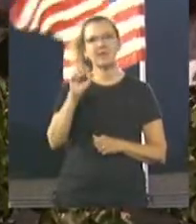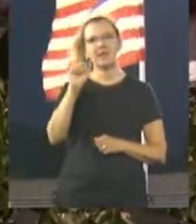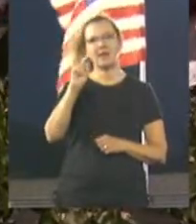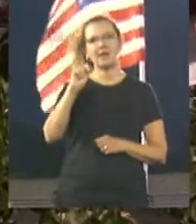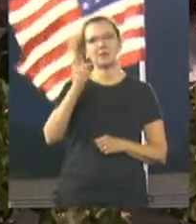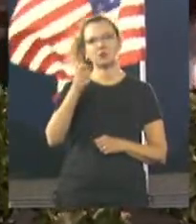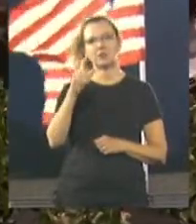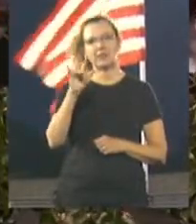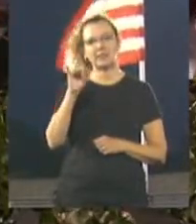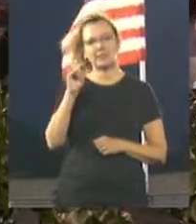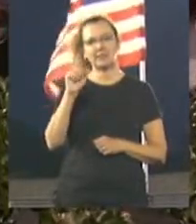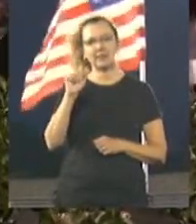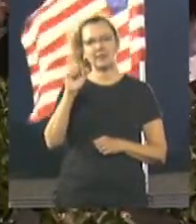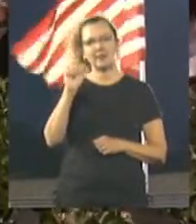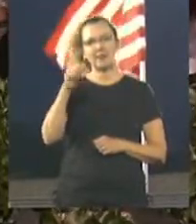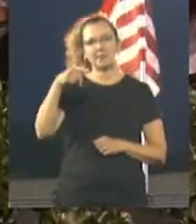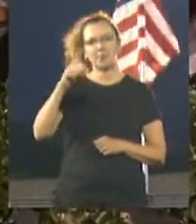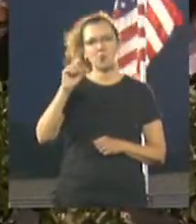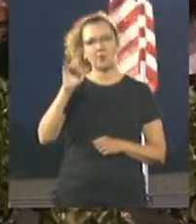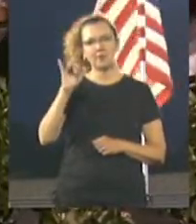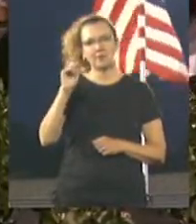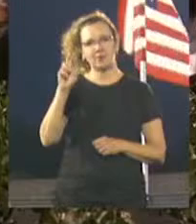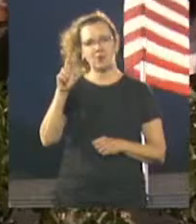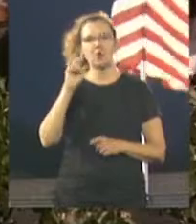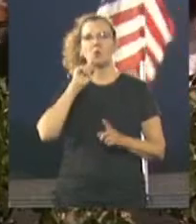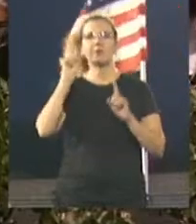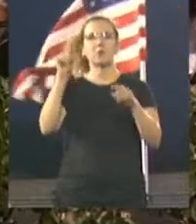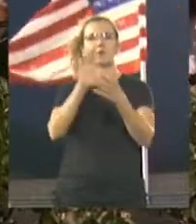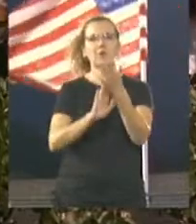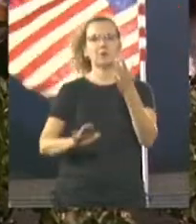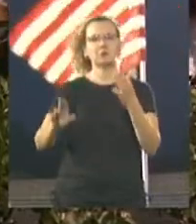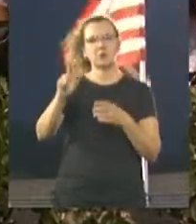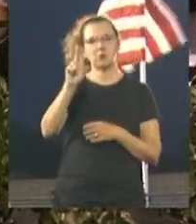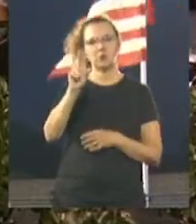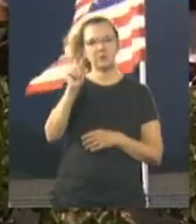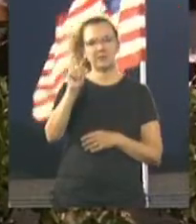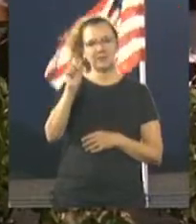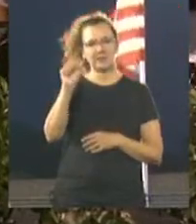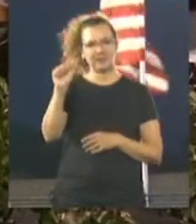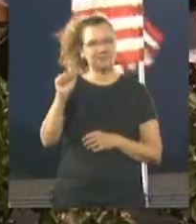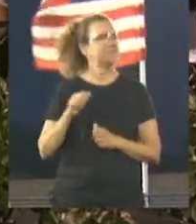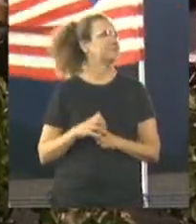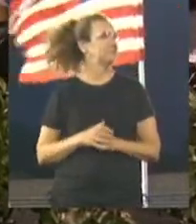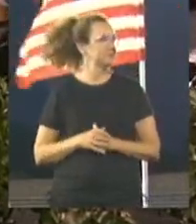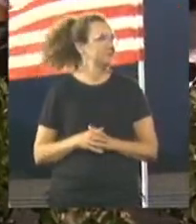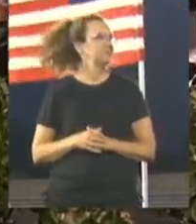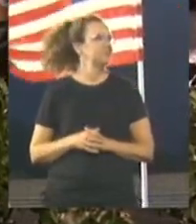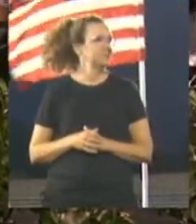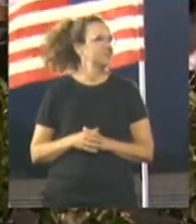Angelina T. Apolinar will be attending the University of Texas at San Antonio.